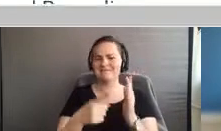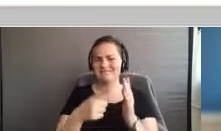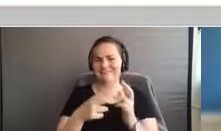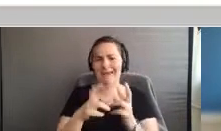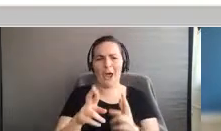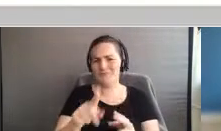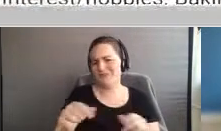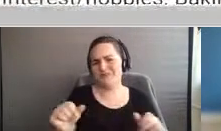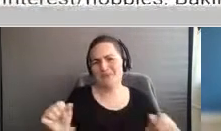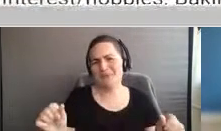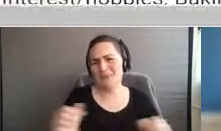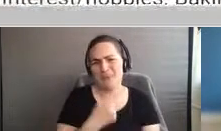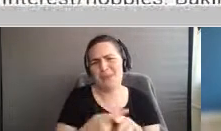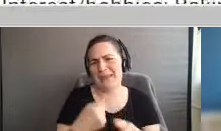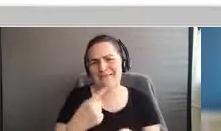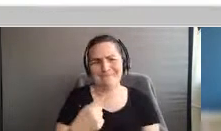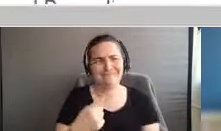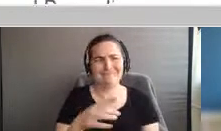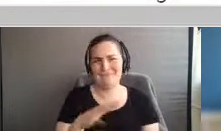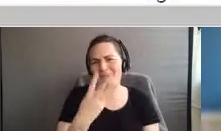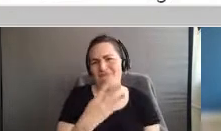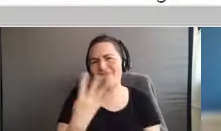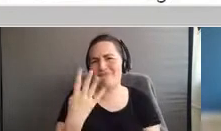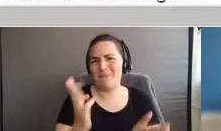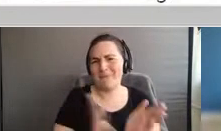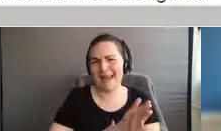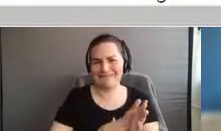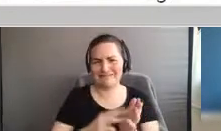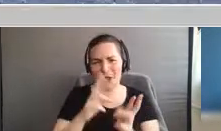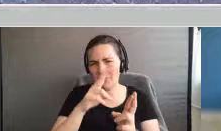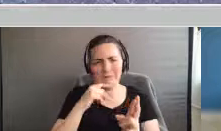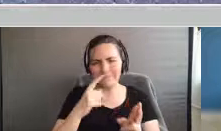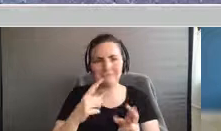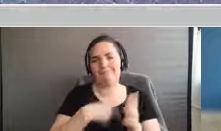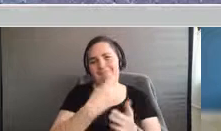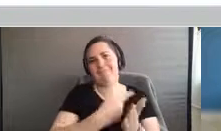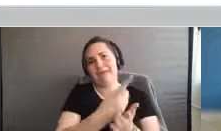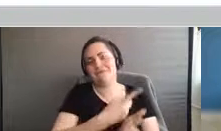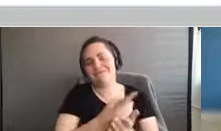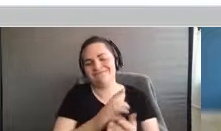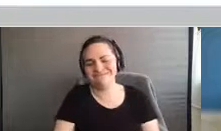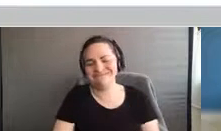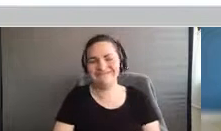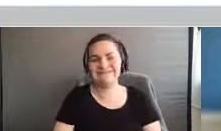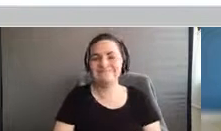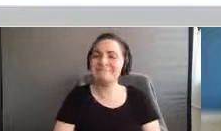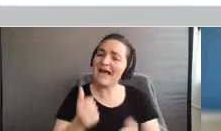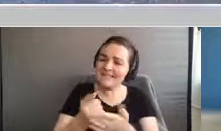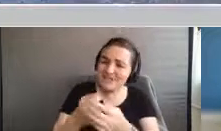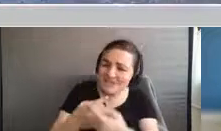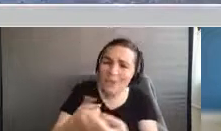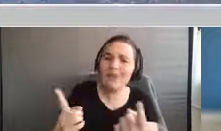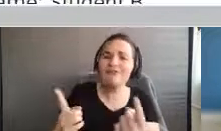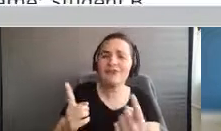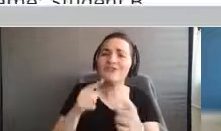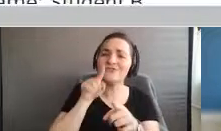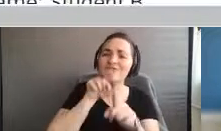about take you more than about 3 or 4 minutes to put your pen portraits up there. I suggest you all put your pen portraits up there. That would be